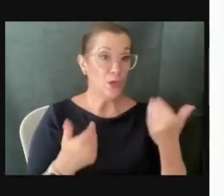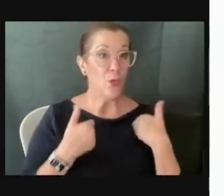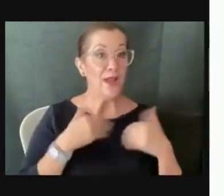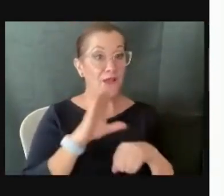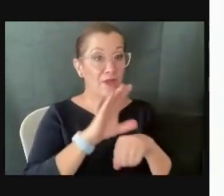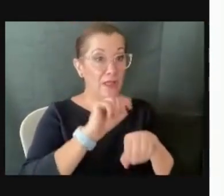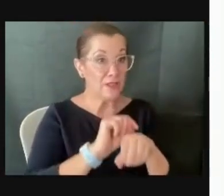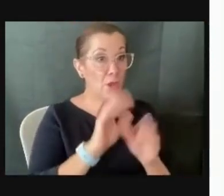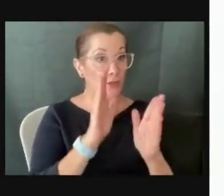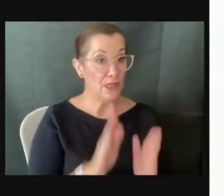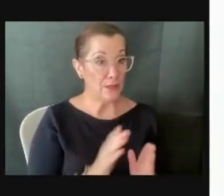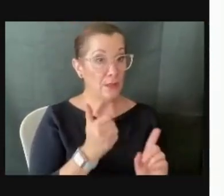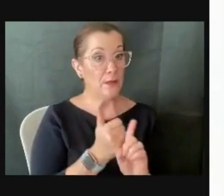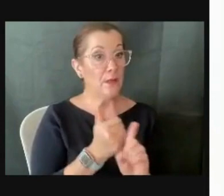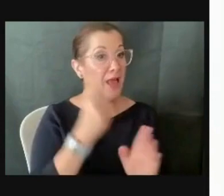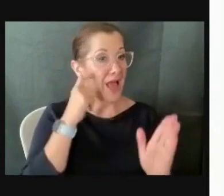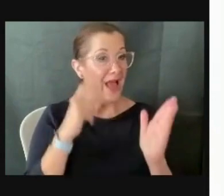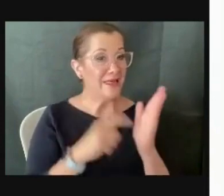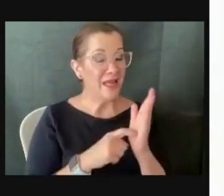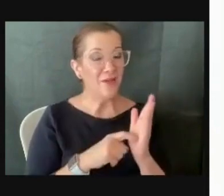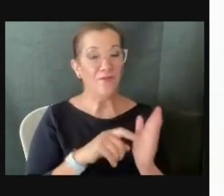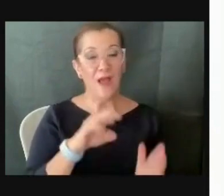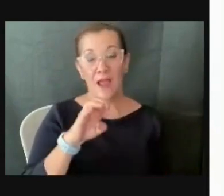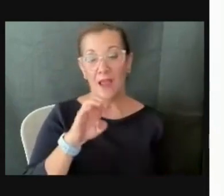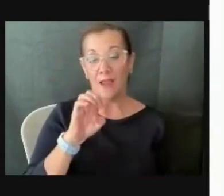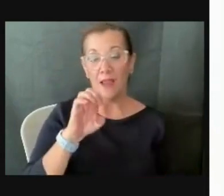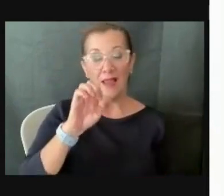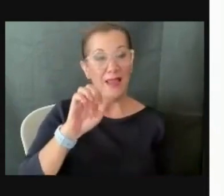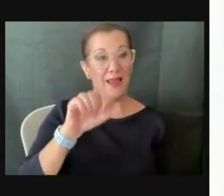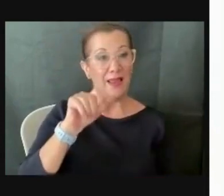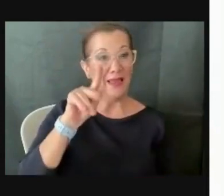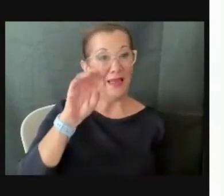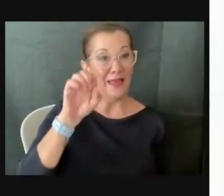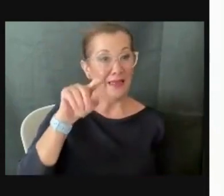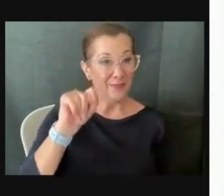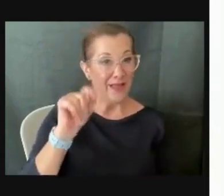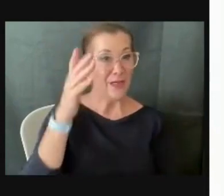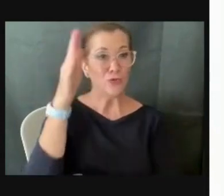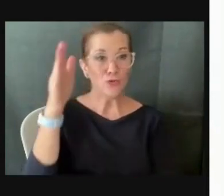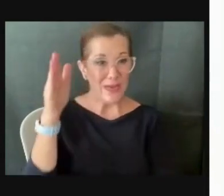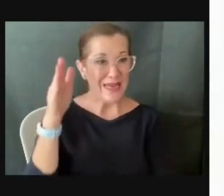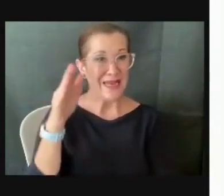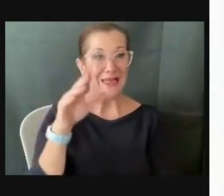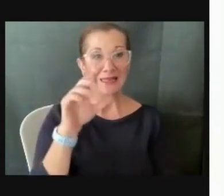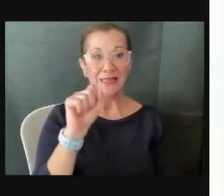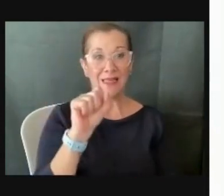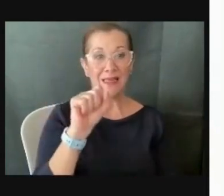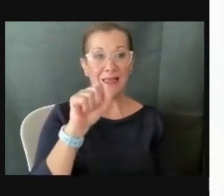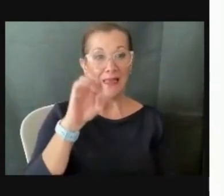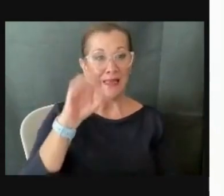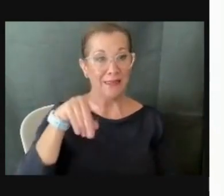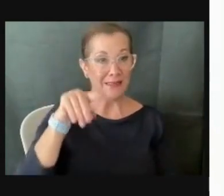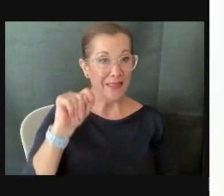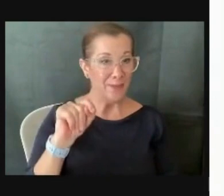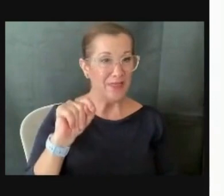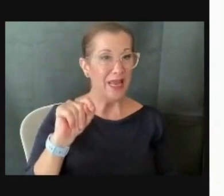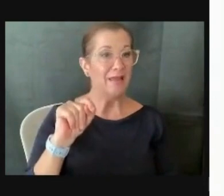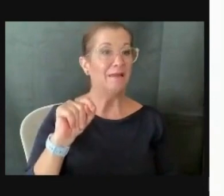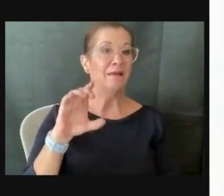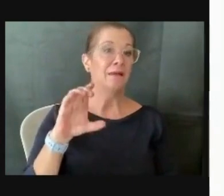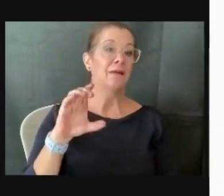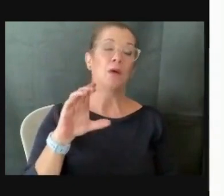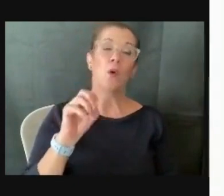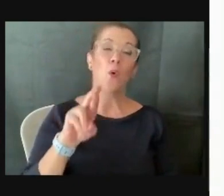that identifies any easements, tree, septic, or geographical issues. And I'll kind of touch on a little bit of